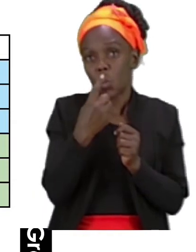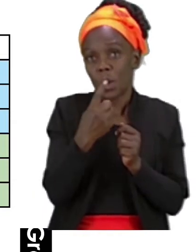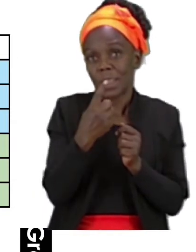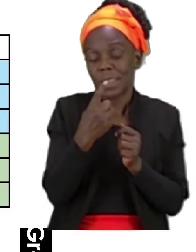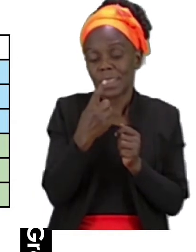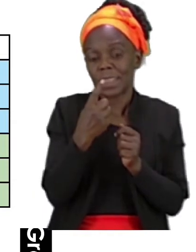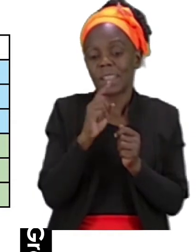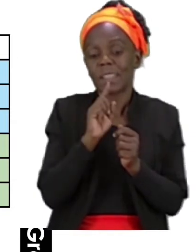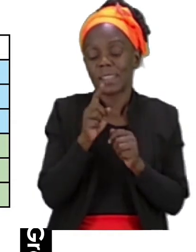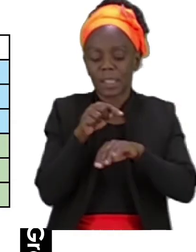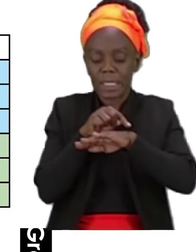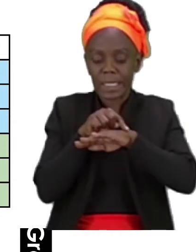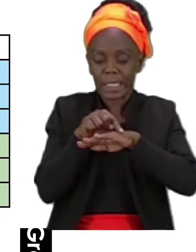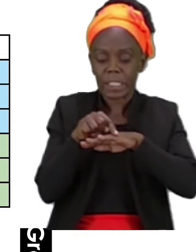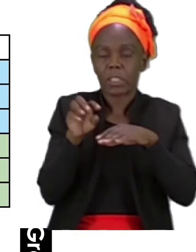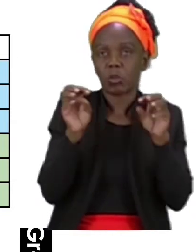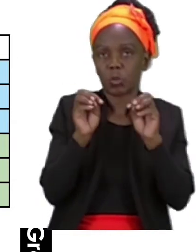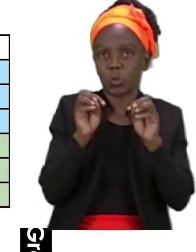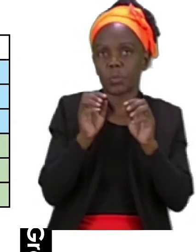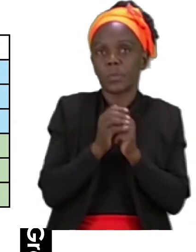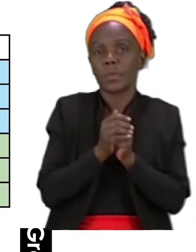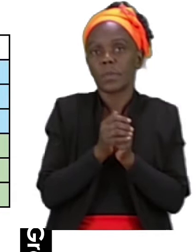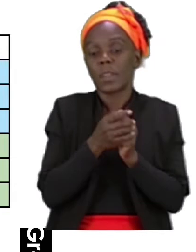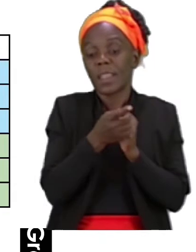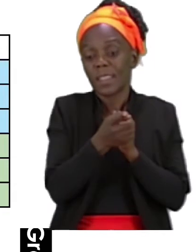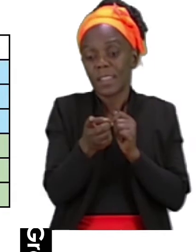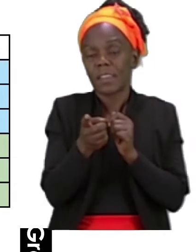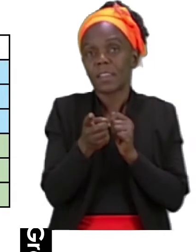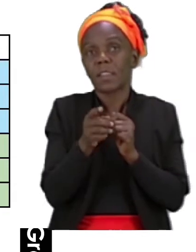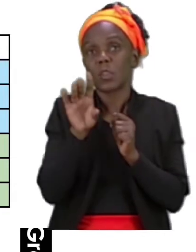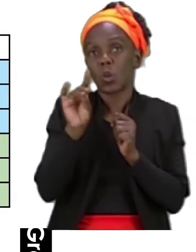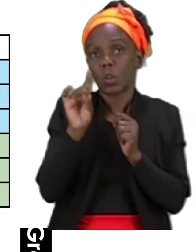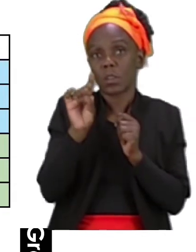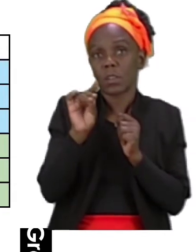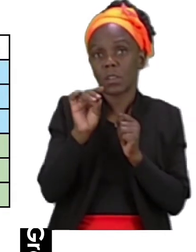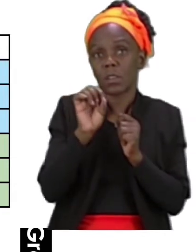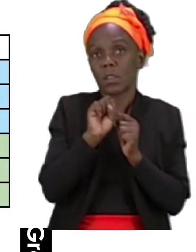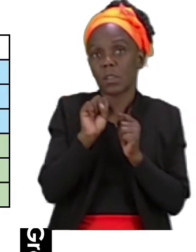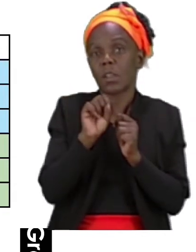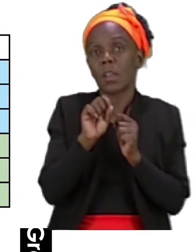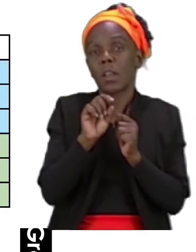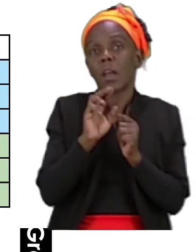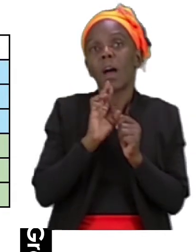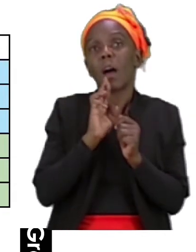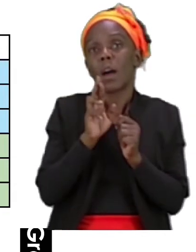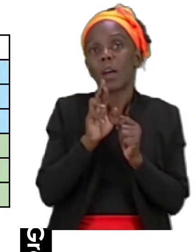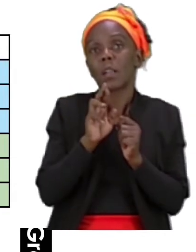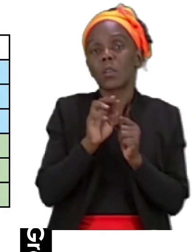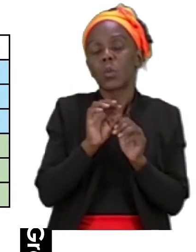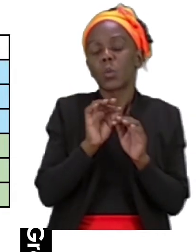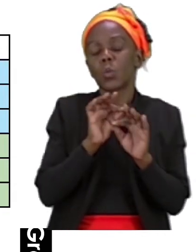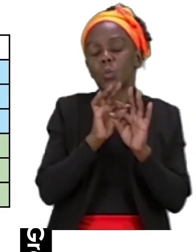dash? Let's read it again. These dogs are so